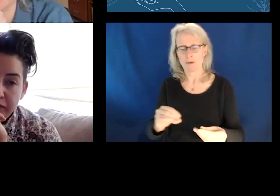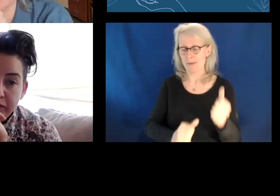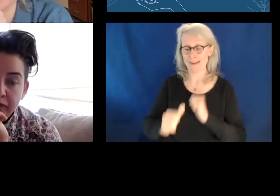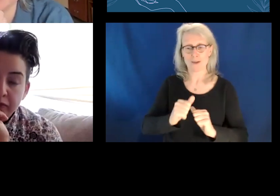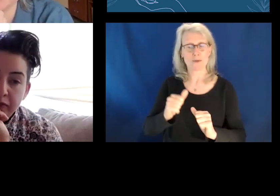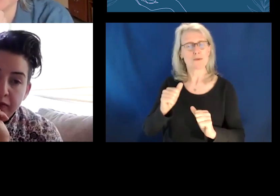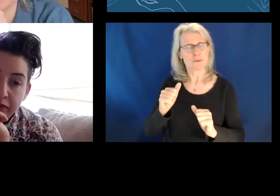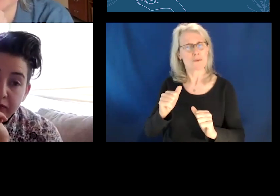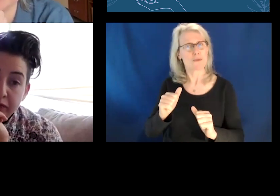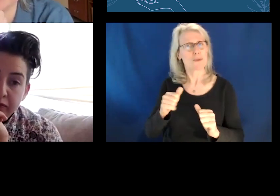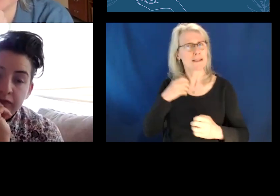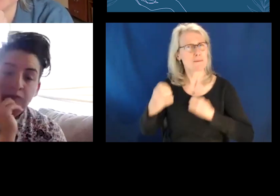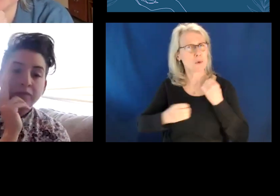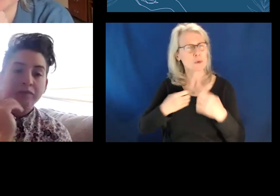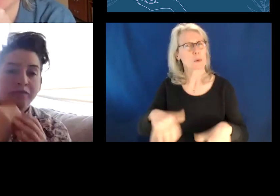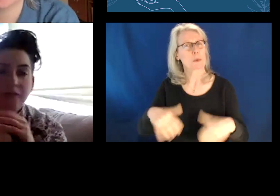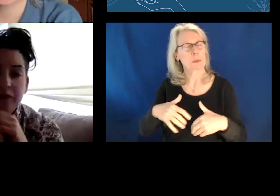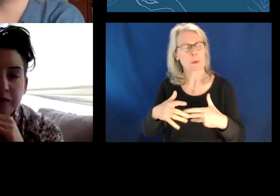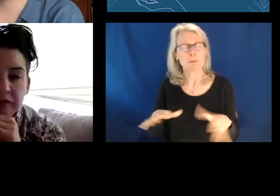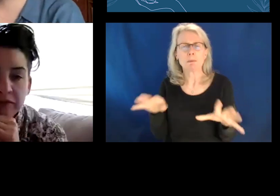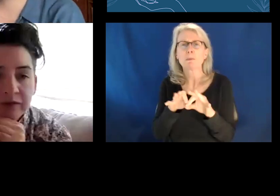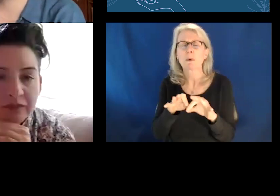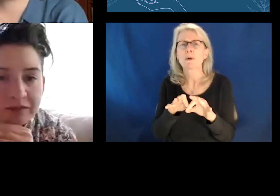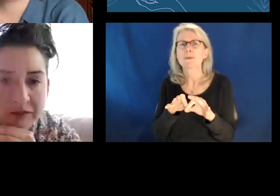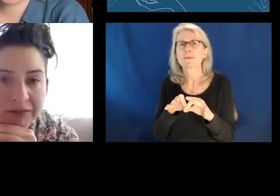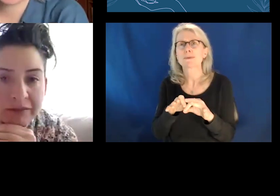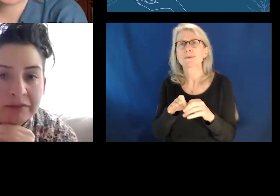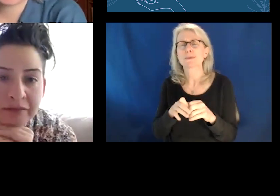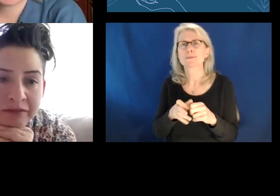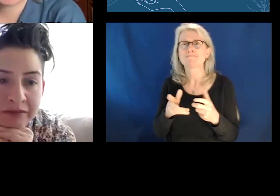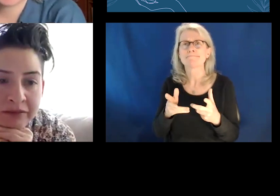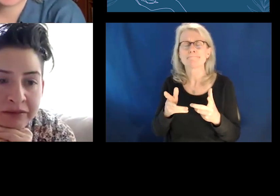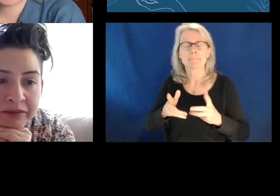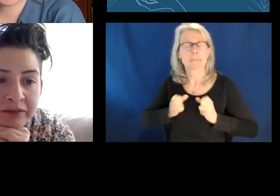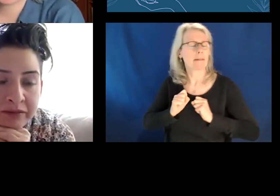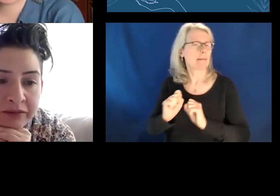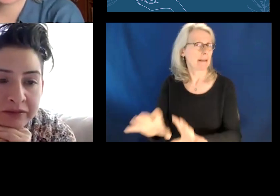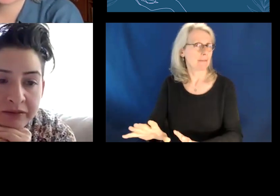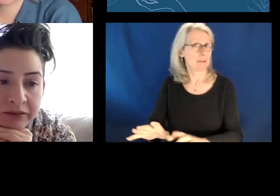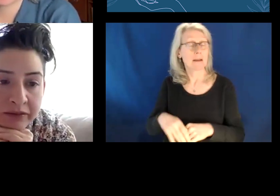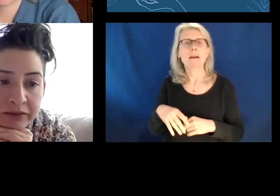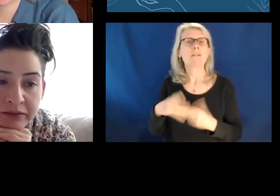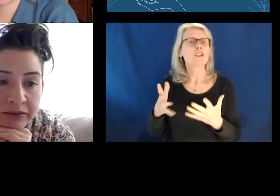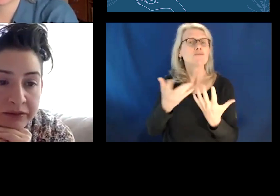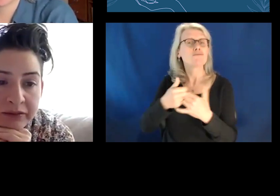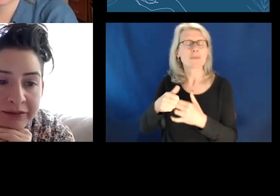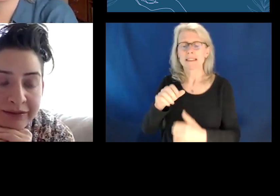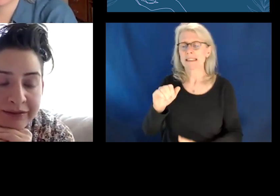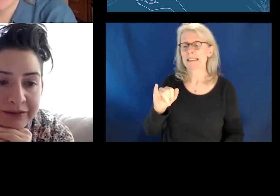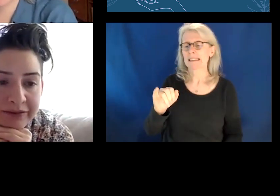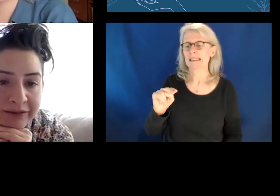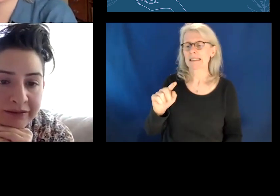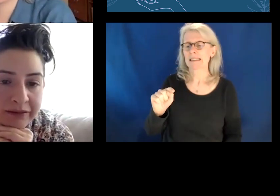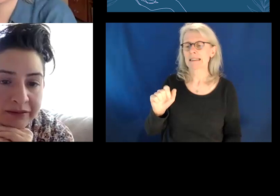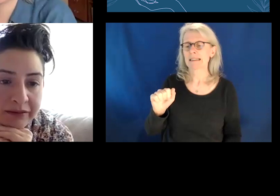And there's, we worked with some intimacy coordinators on that big project that I mentioned, and they were so helpful